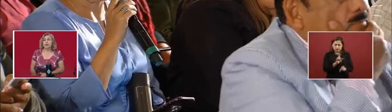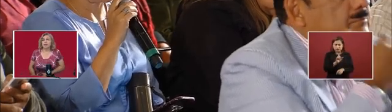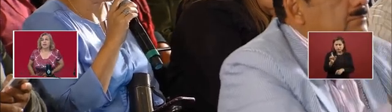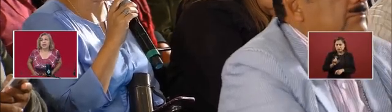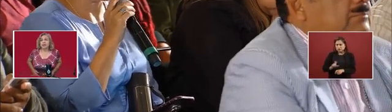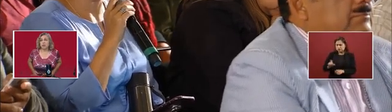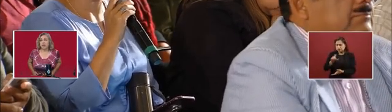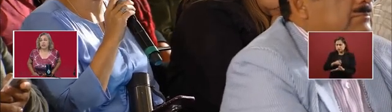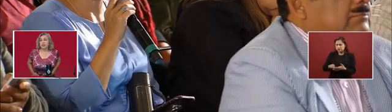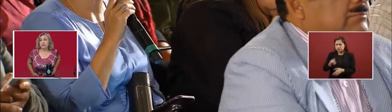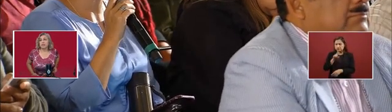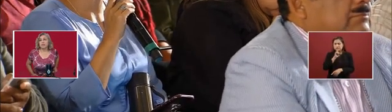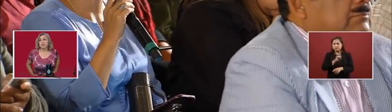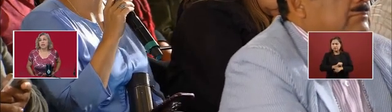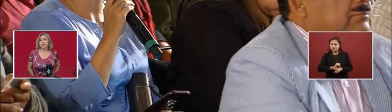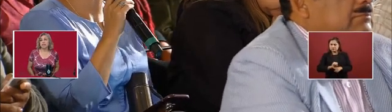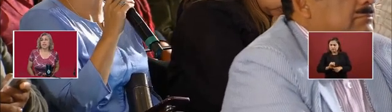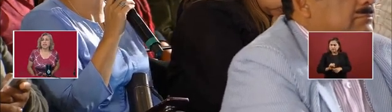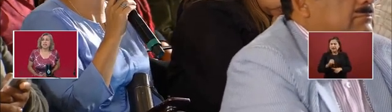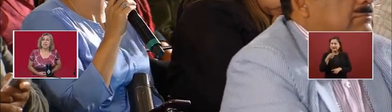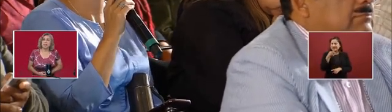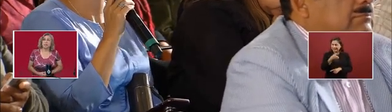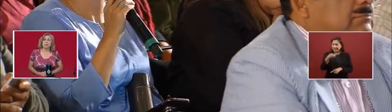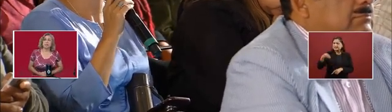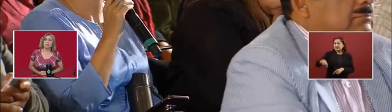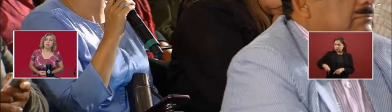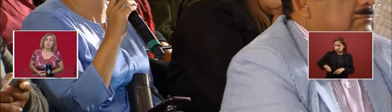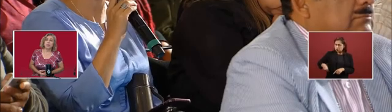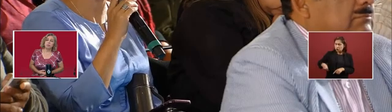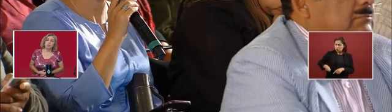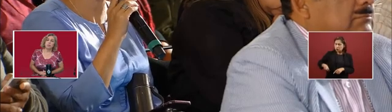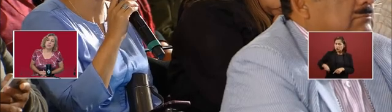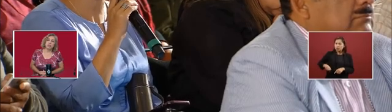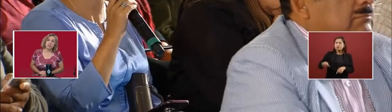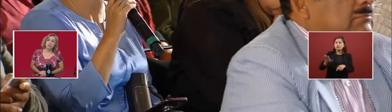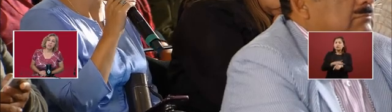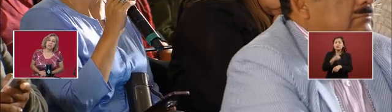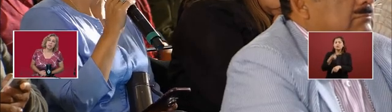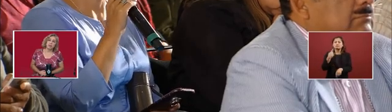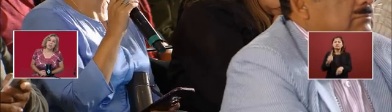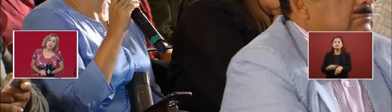So the last part you said, is it possible that there's